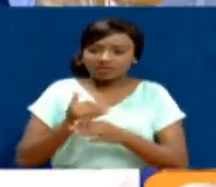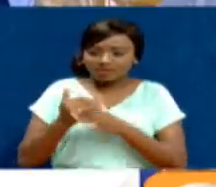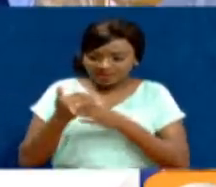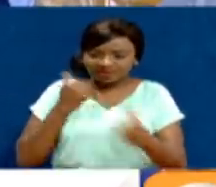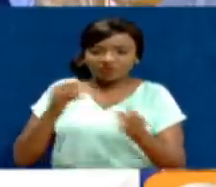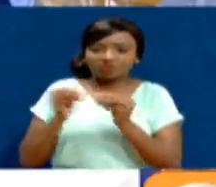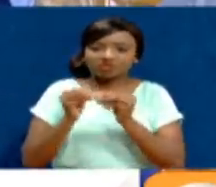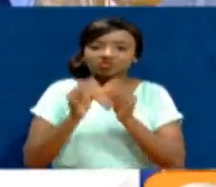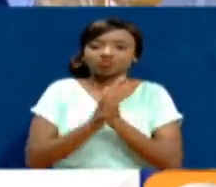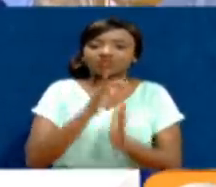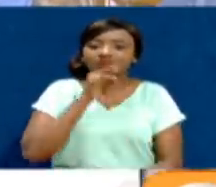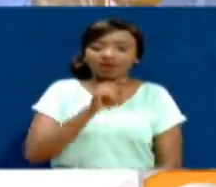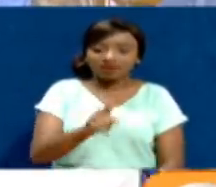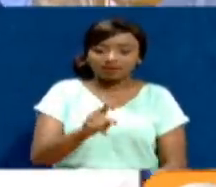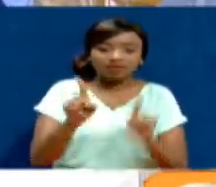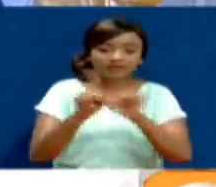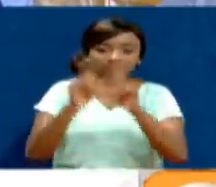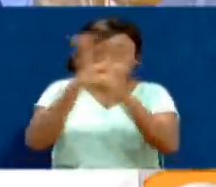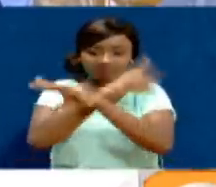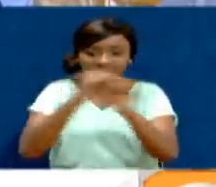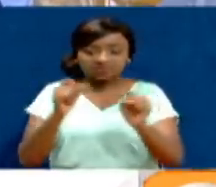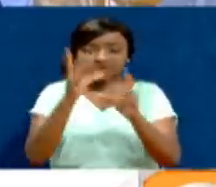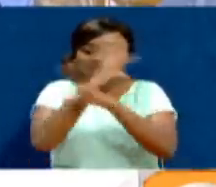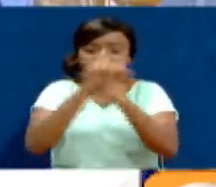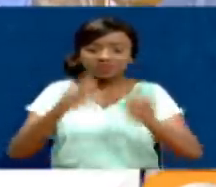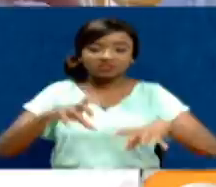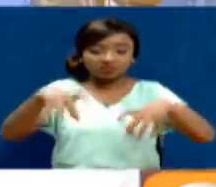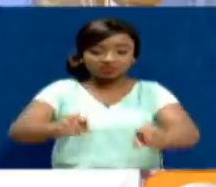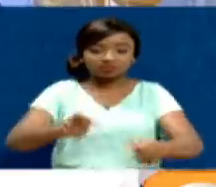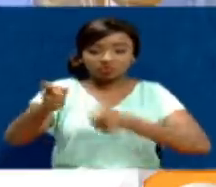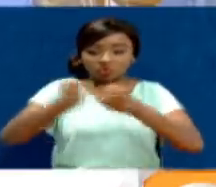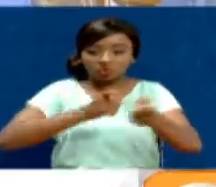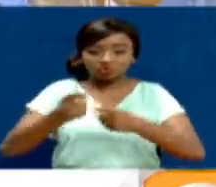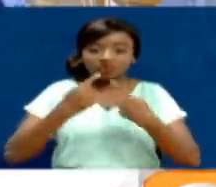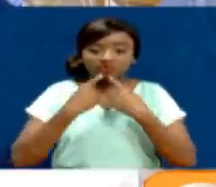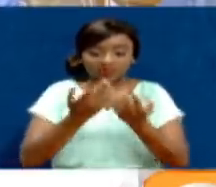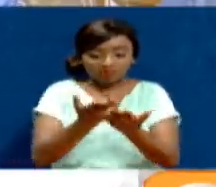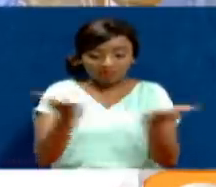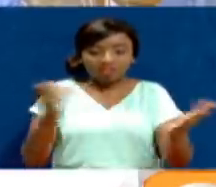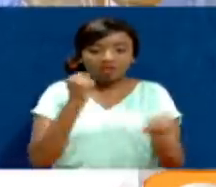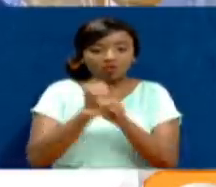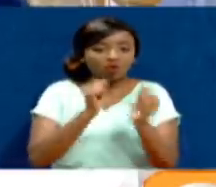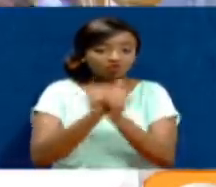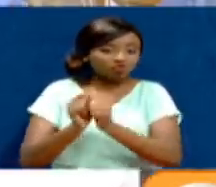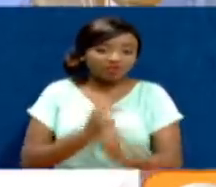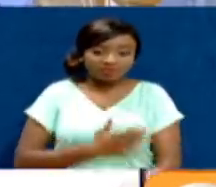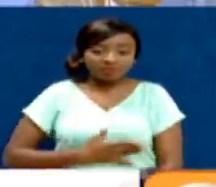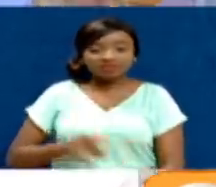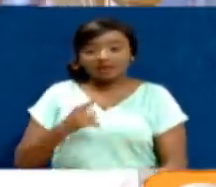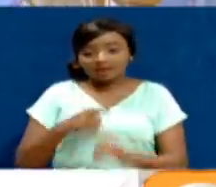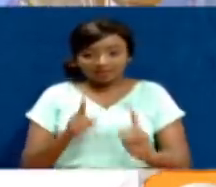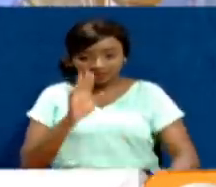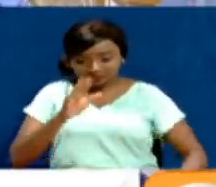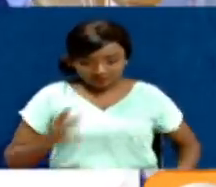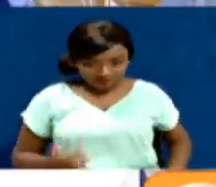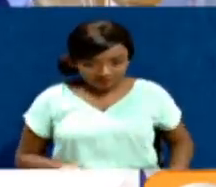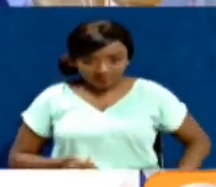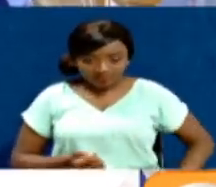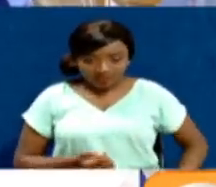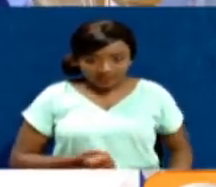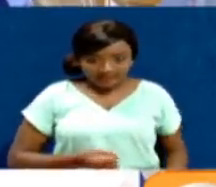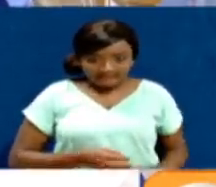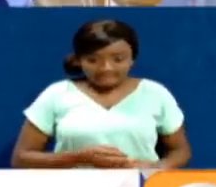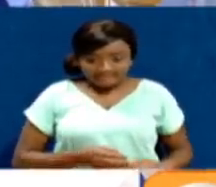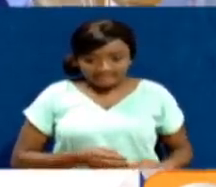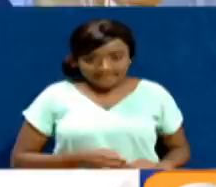and the president at KICC. The president took charge. He told us to work together as a team. But because you have raised a question, let me come to that question which